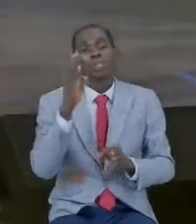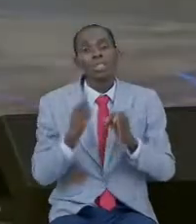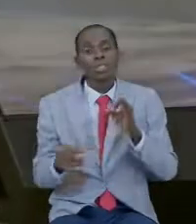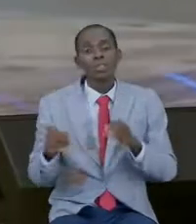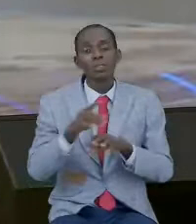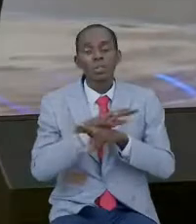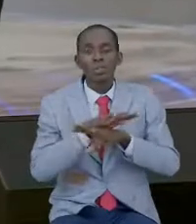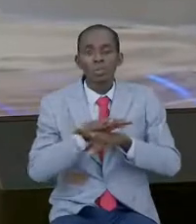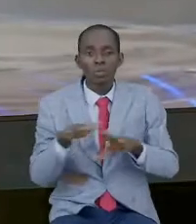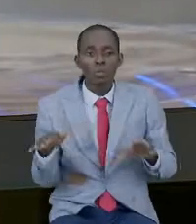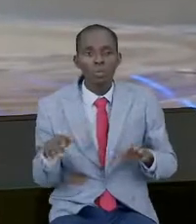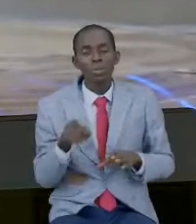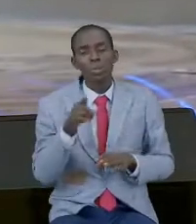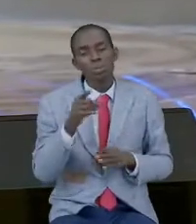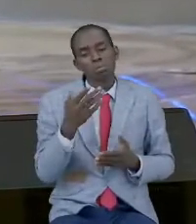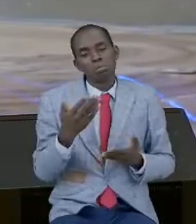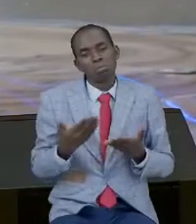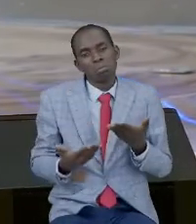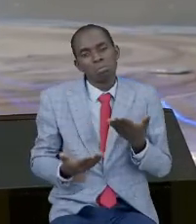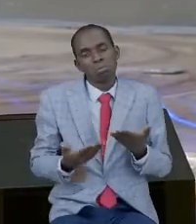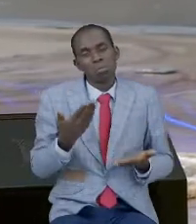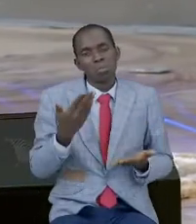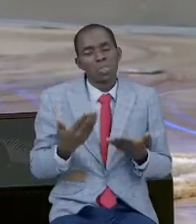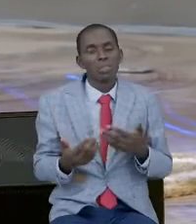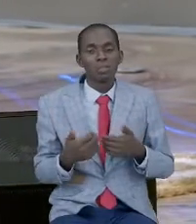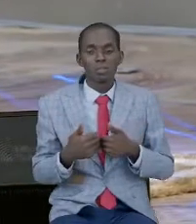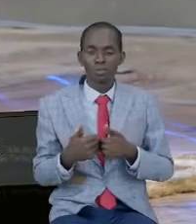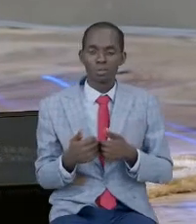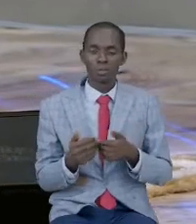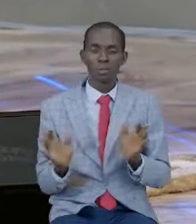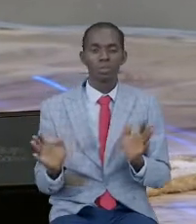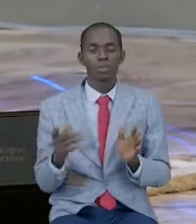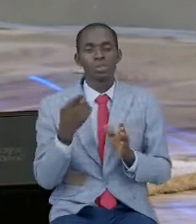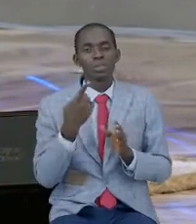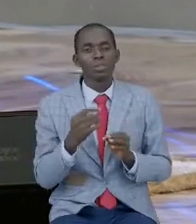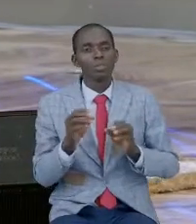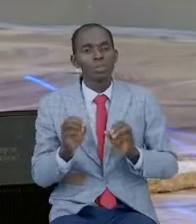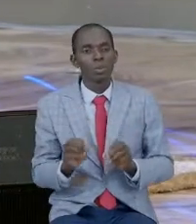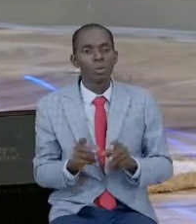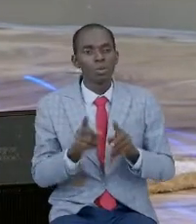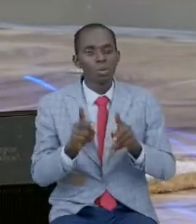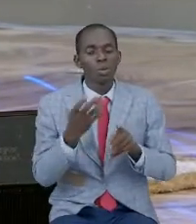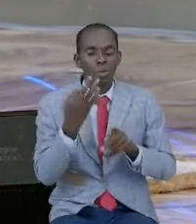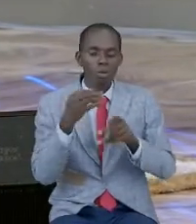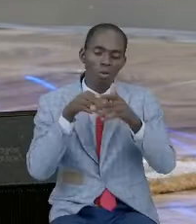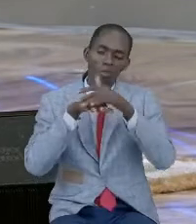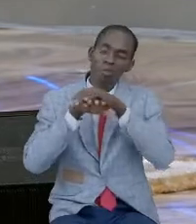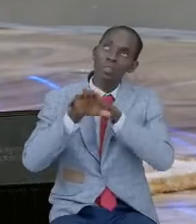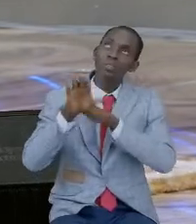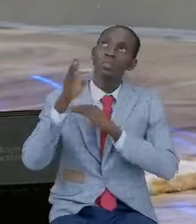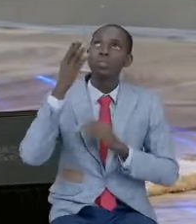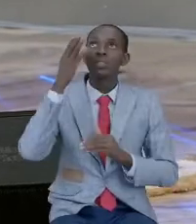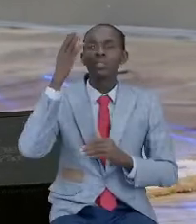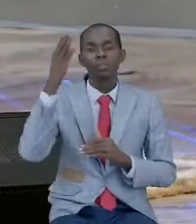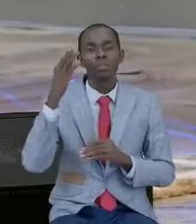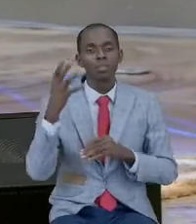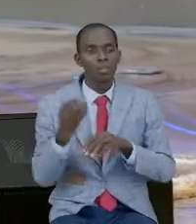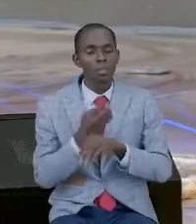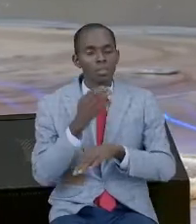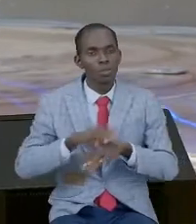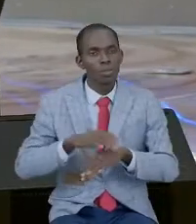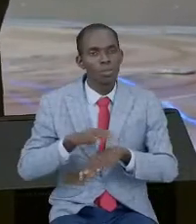don't, you might jeopardize your chance of getting over there. Take heed